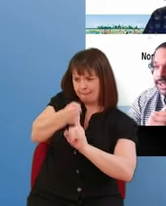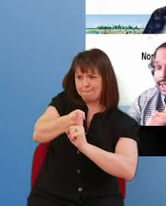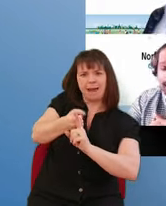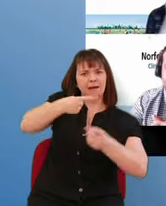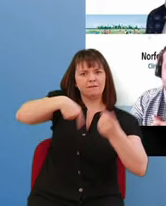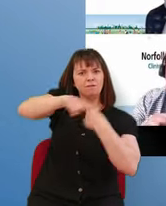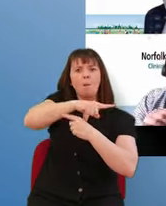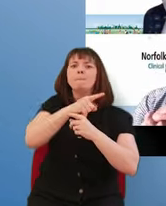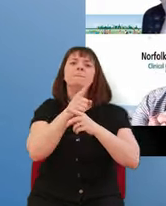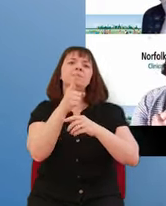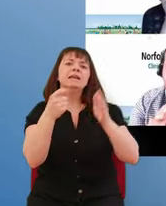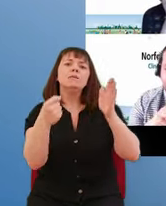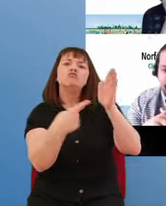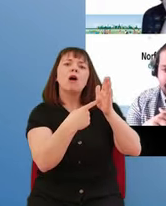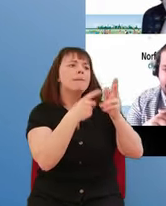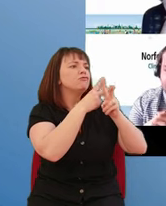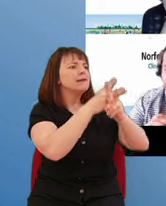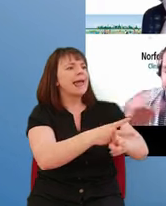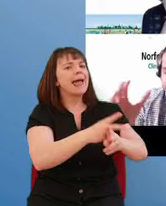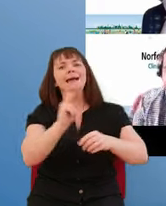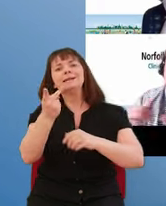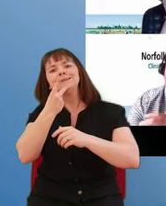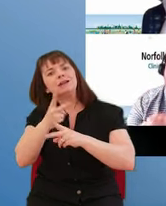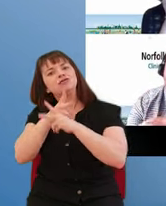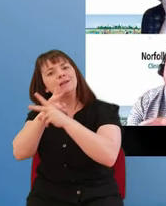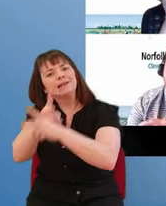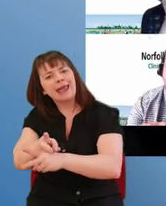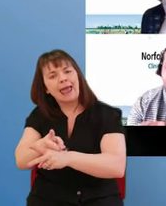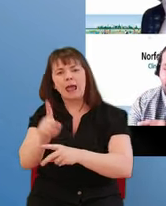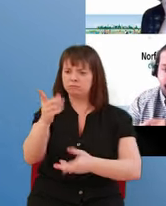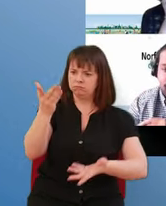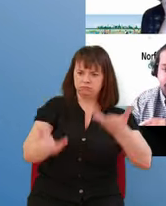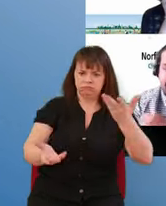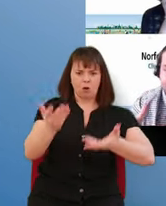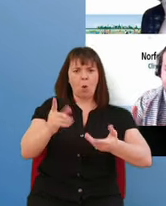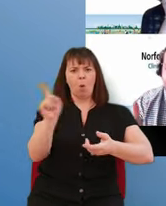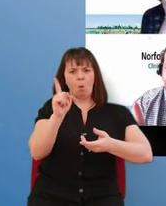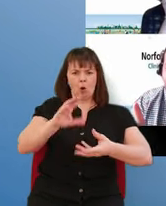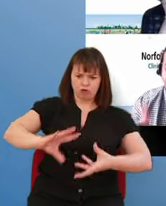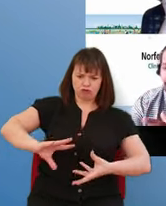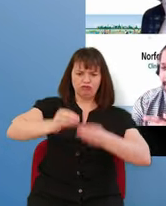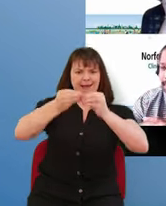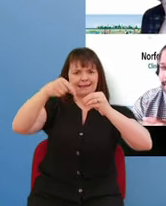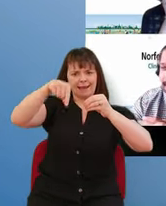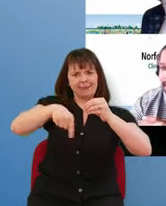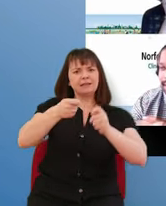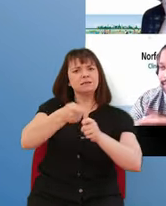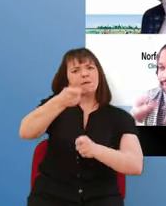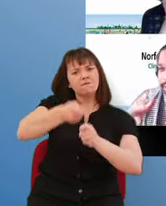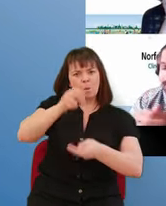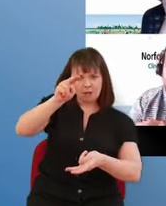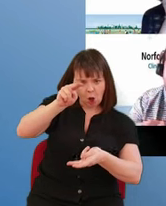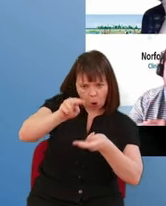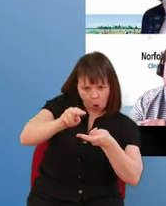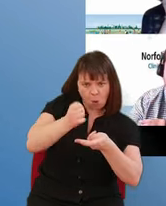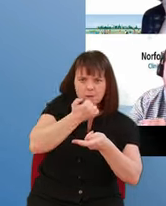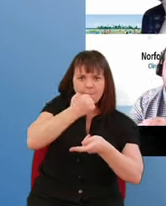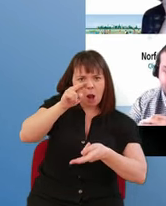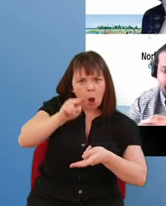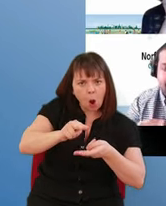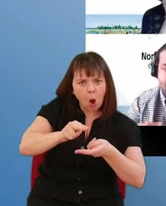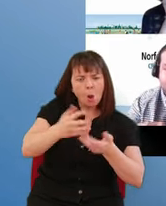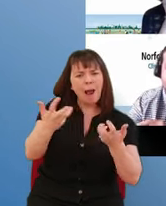resolve it? From October of last year, a small project group has been built up within the delegated commissioning team in very close